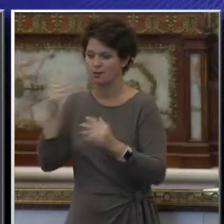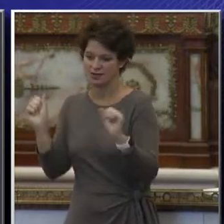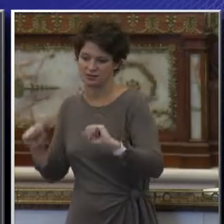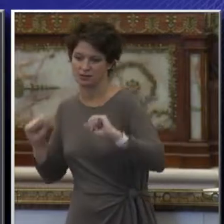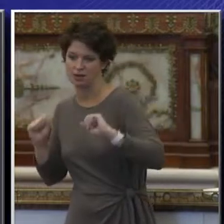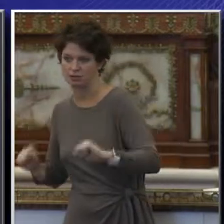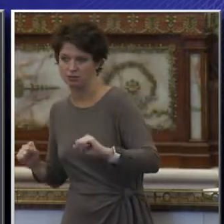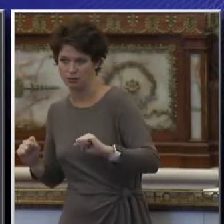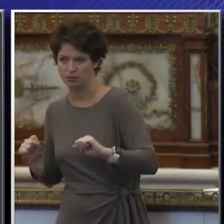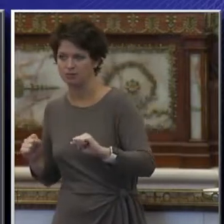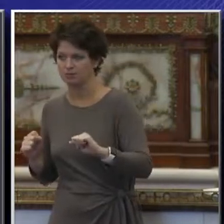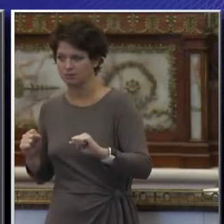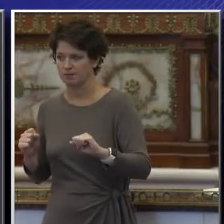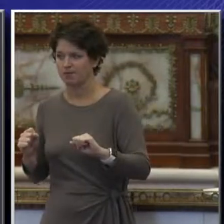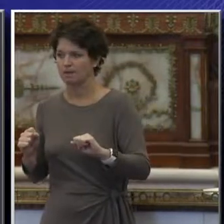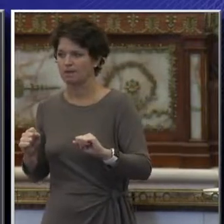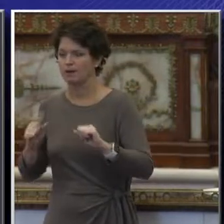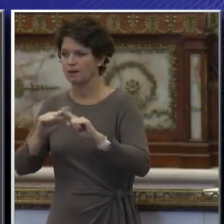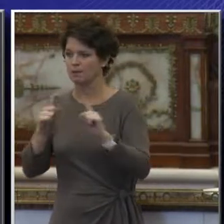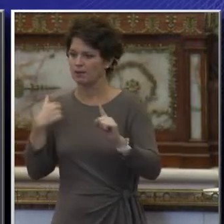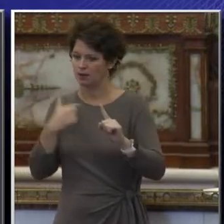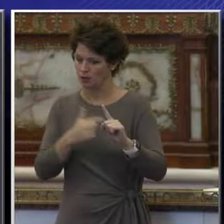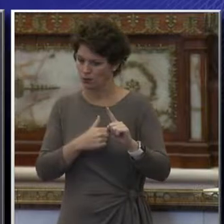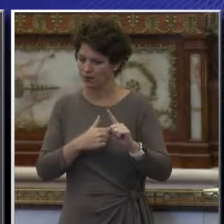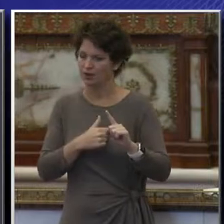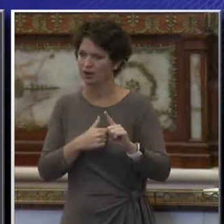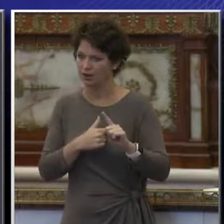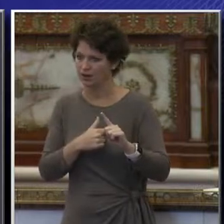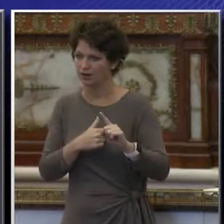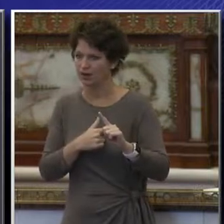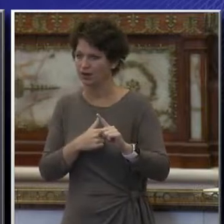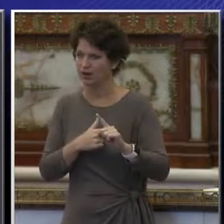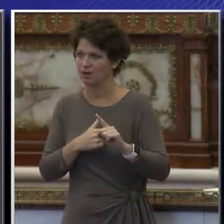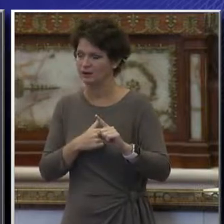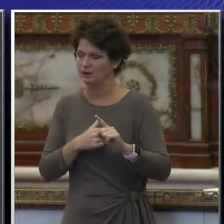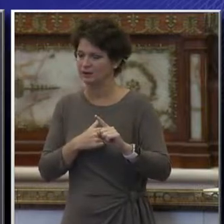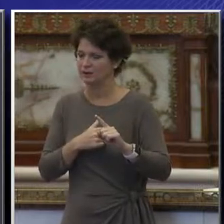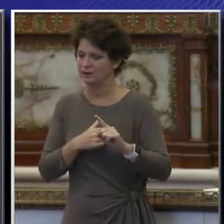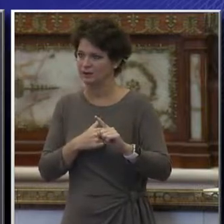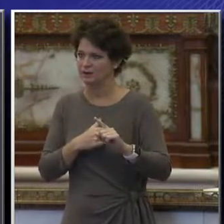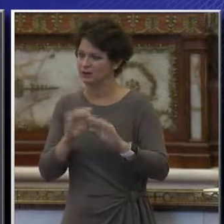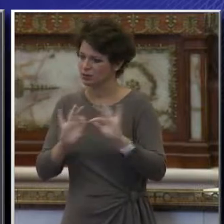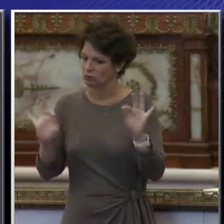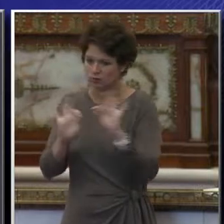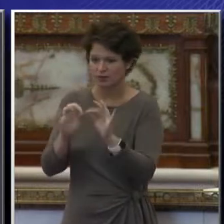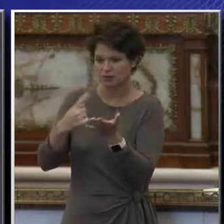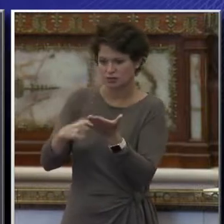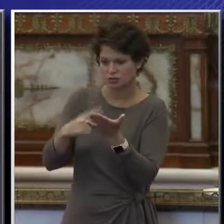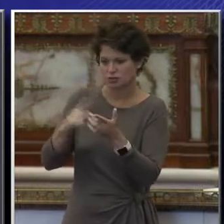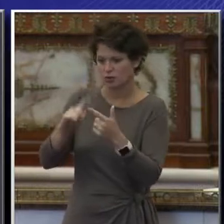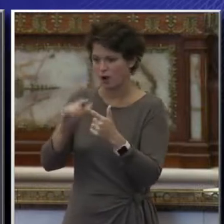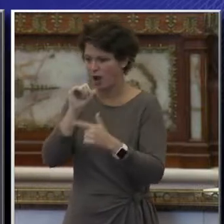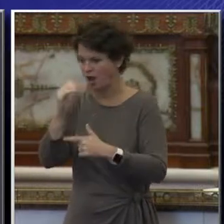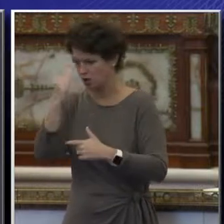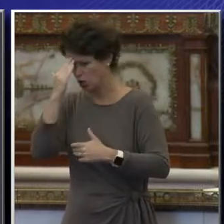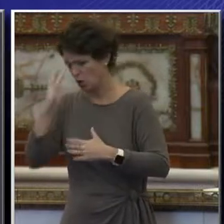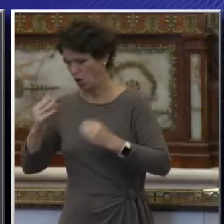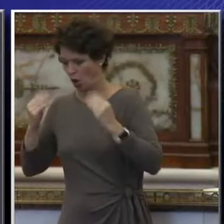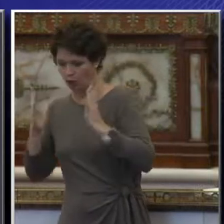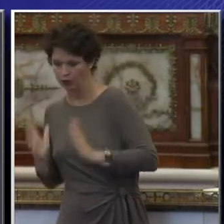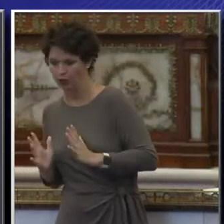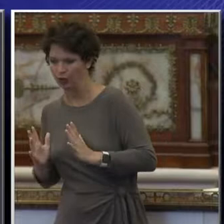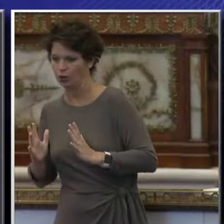possible. But we are adding an incredible amount of value to an unknown owner or, you